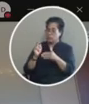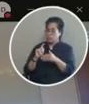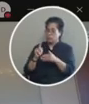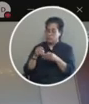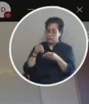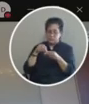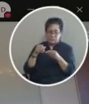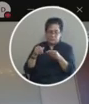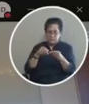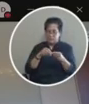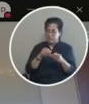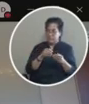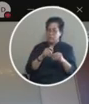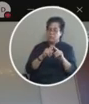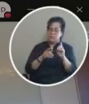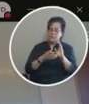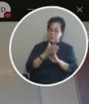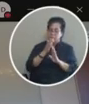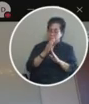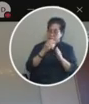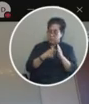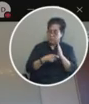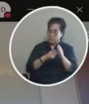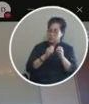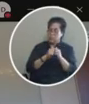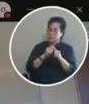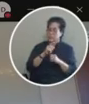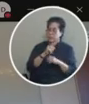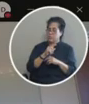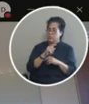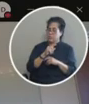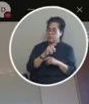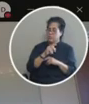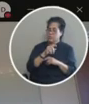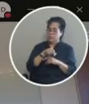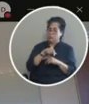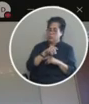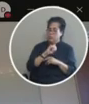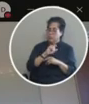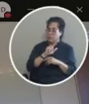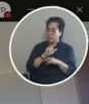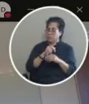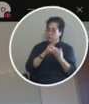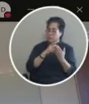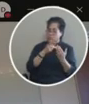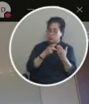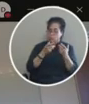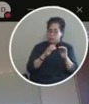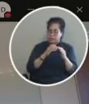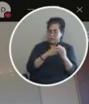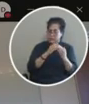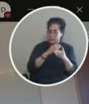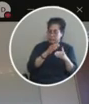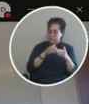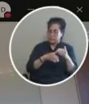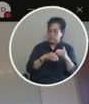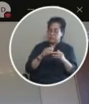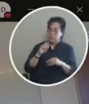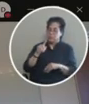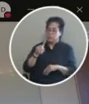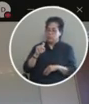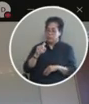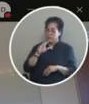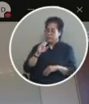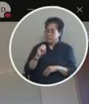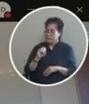it's looking at the operating costs associated with the 100+ quality of life projects that have already been completed, whether it's the addition of 150